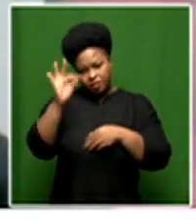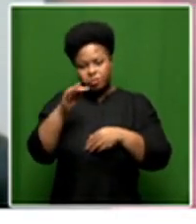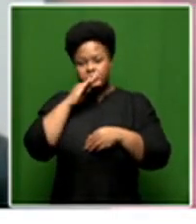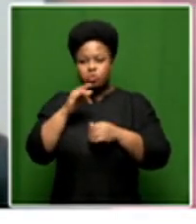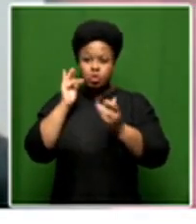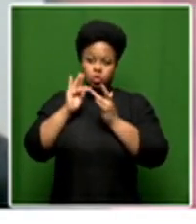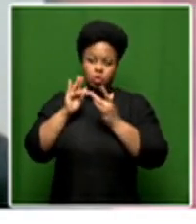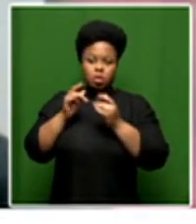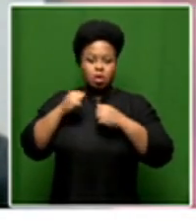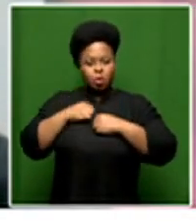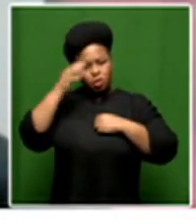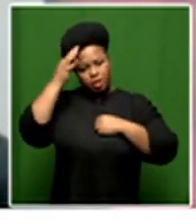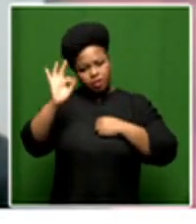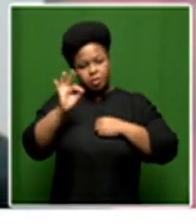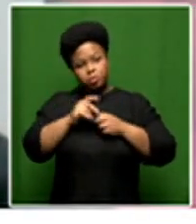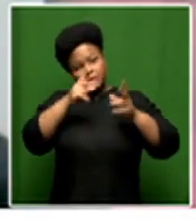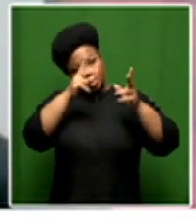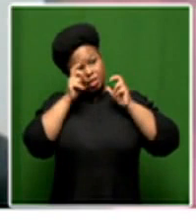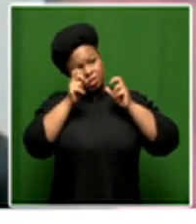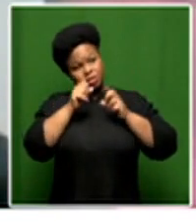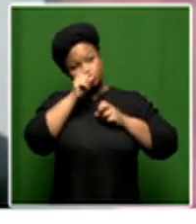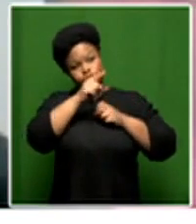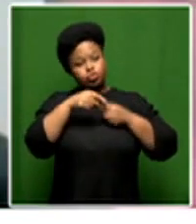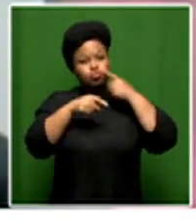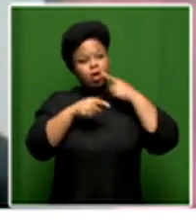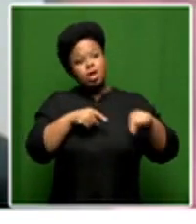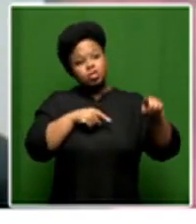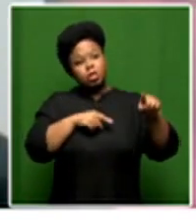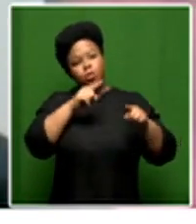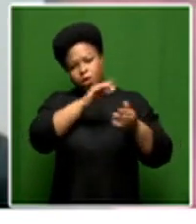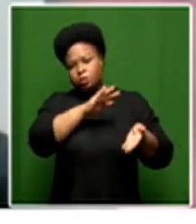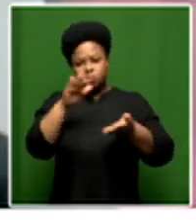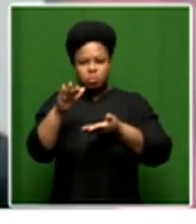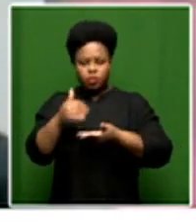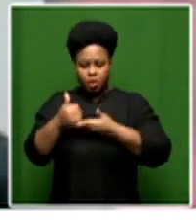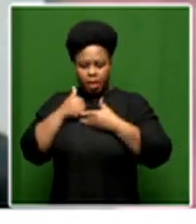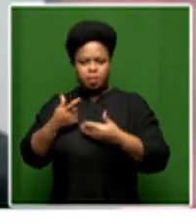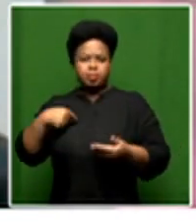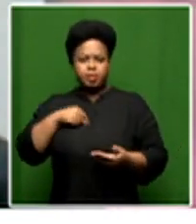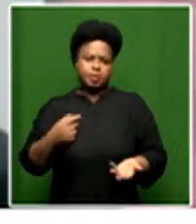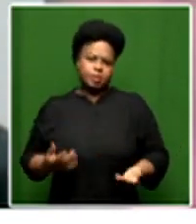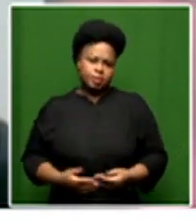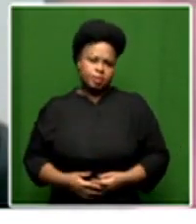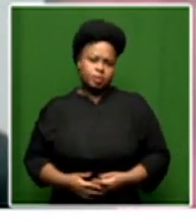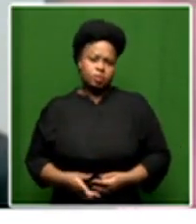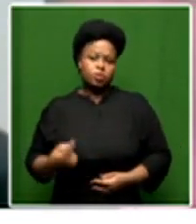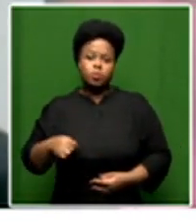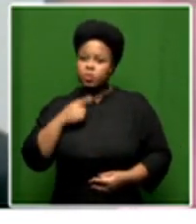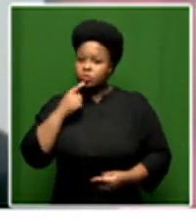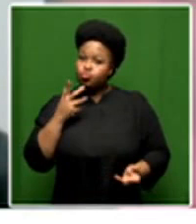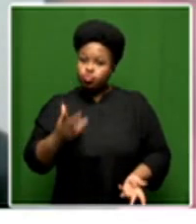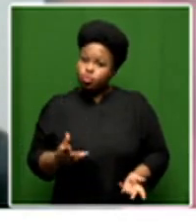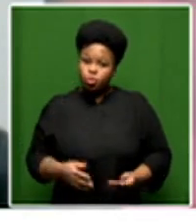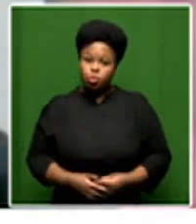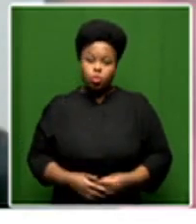our government to open the doors to listen to people who are offering help. That's the point that we're making. We have been,